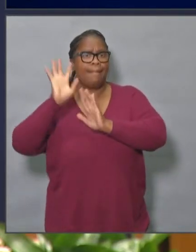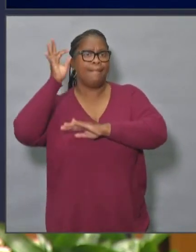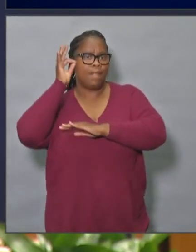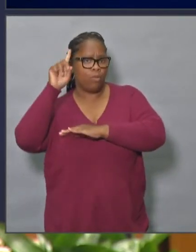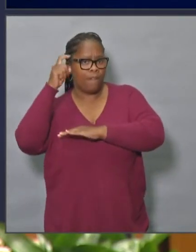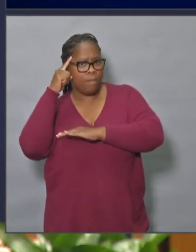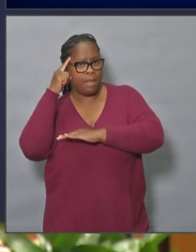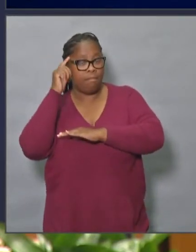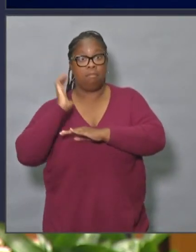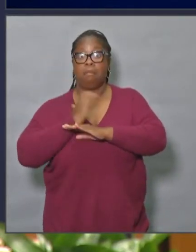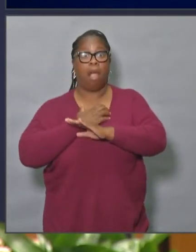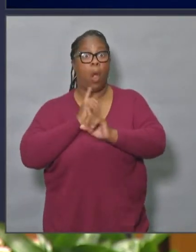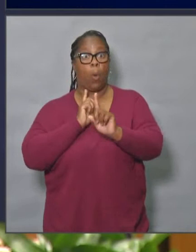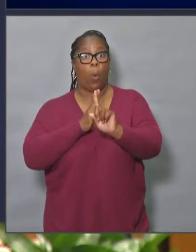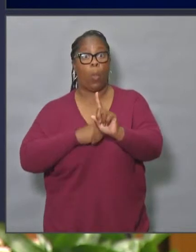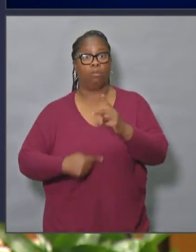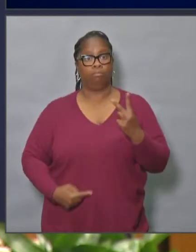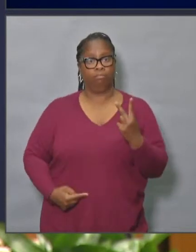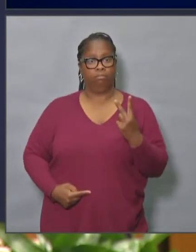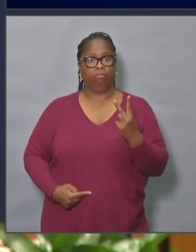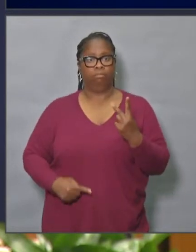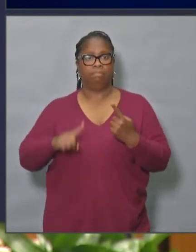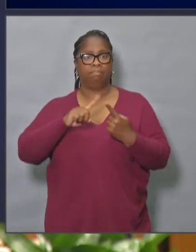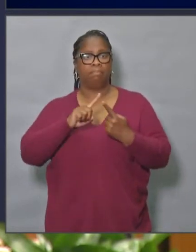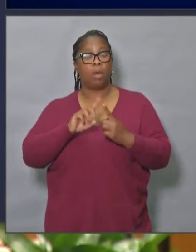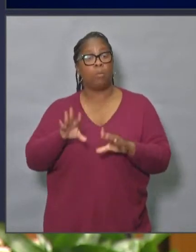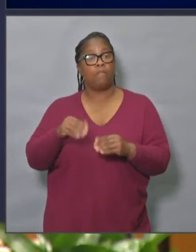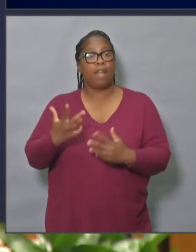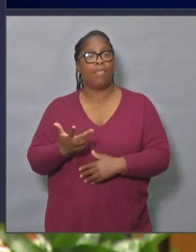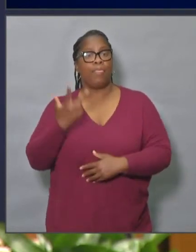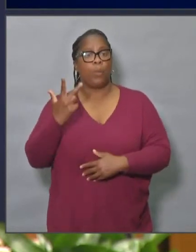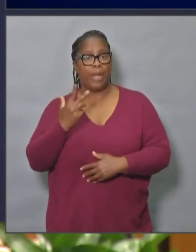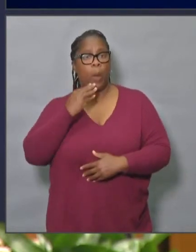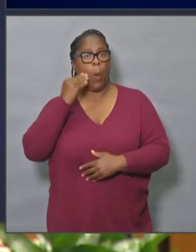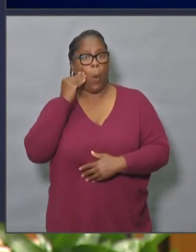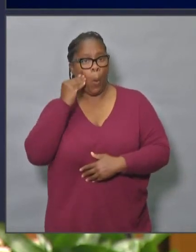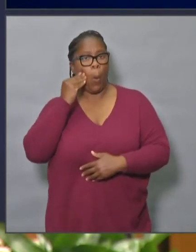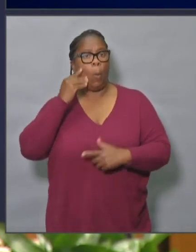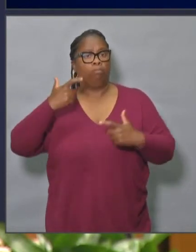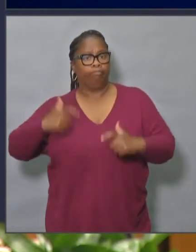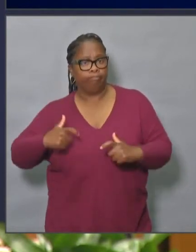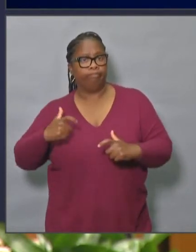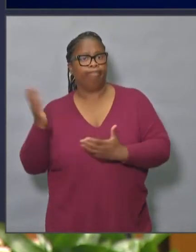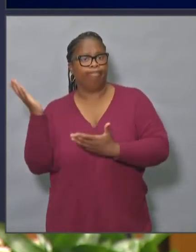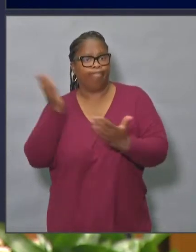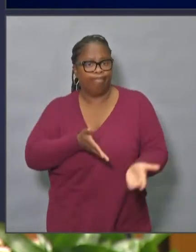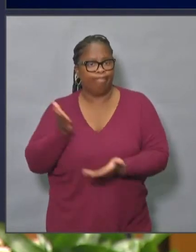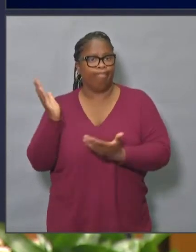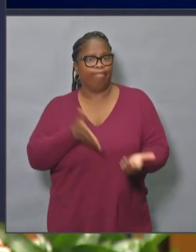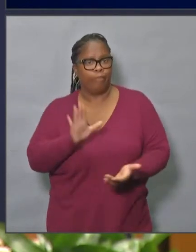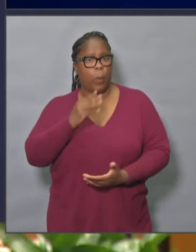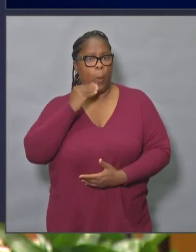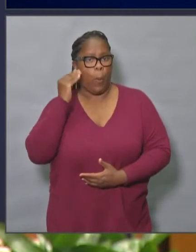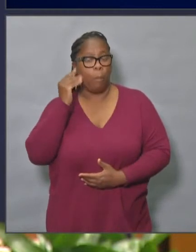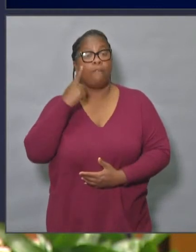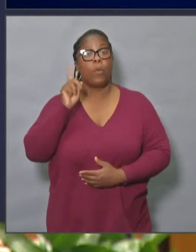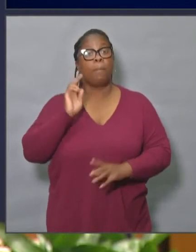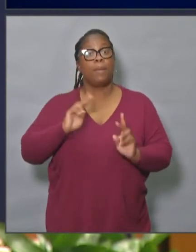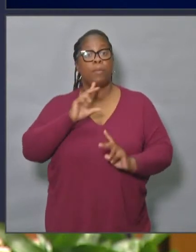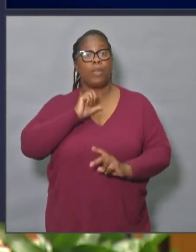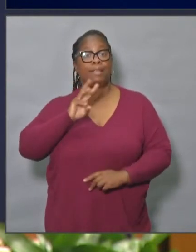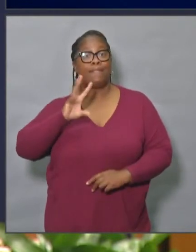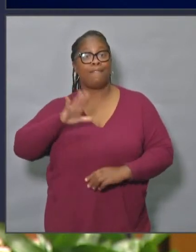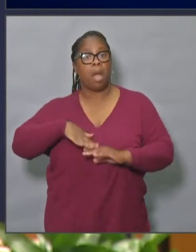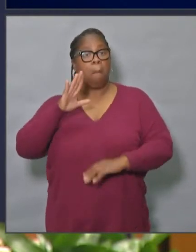goals. Provide 3 home-delivered meals per day to qualifying older adults 65 and up and